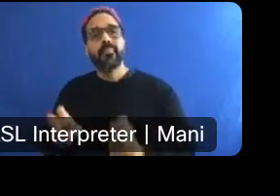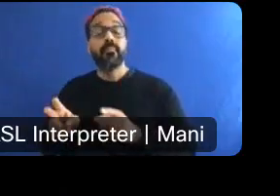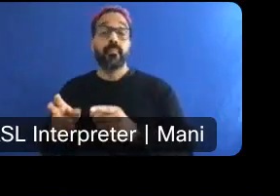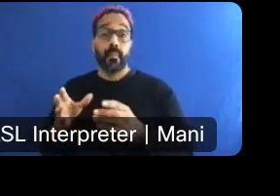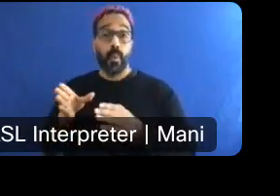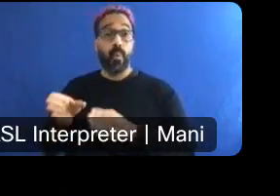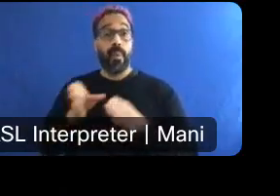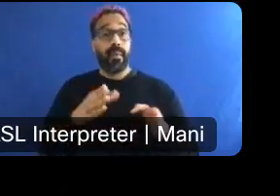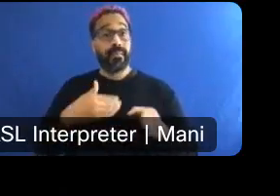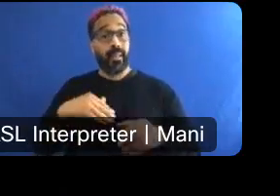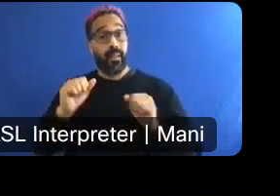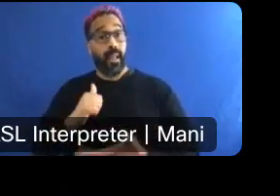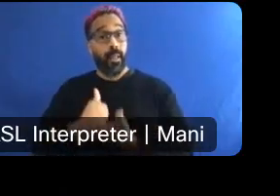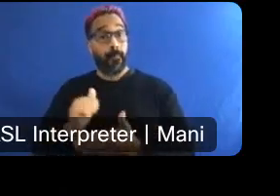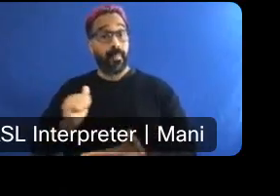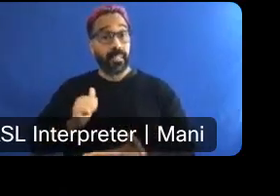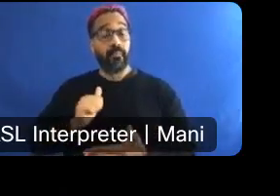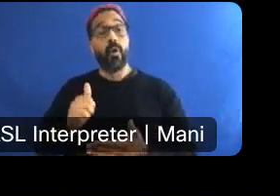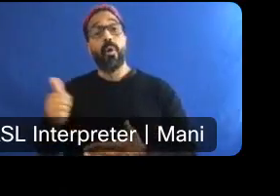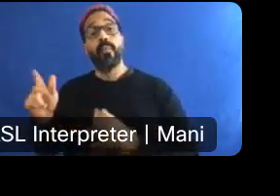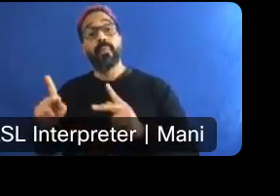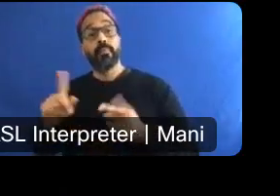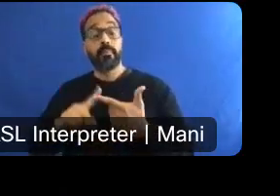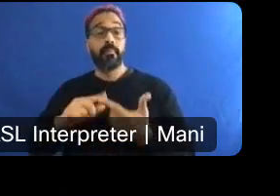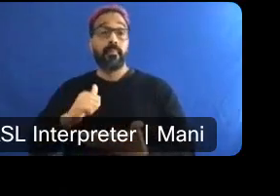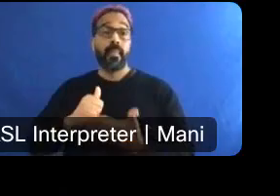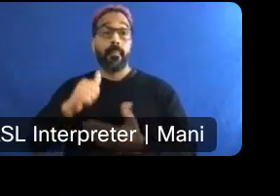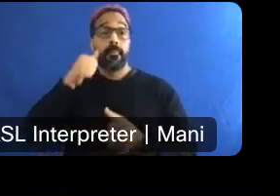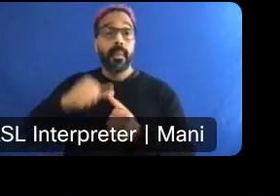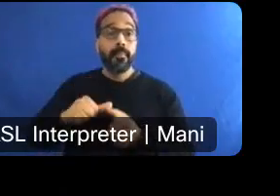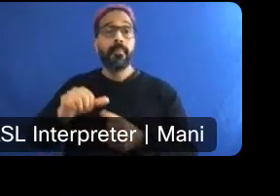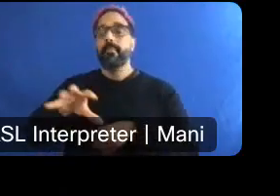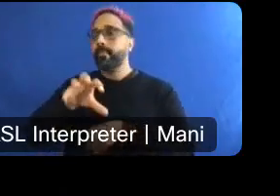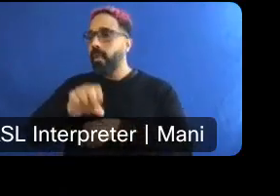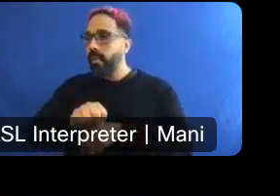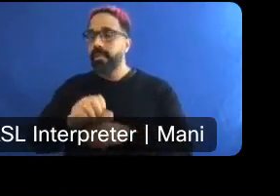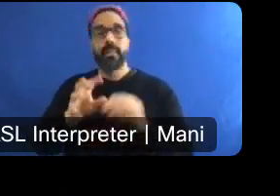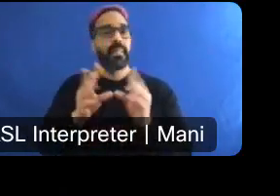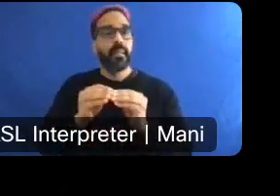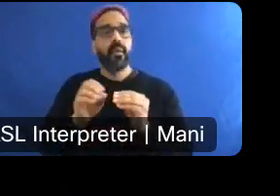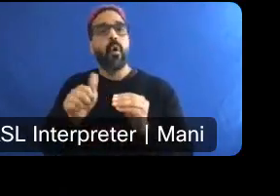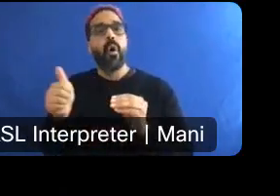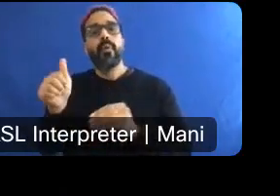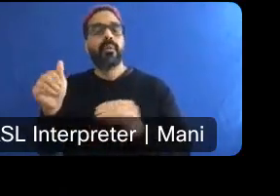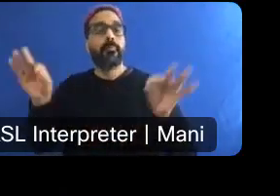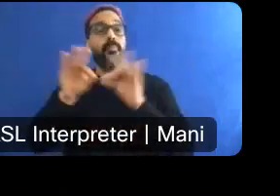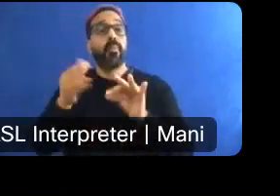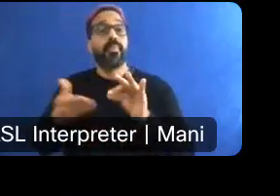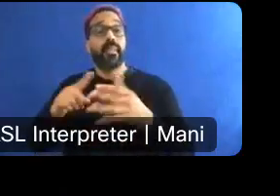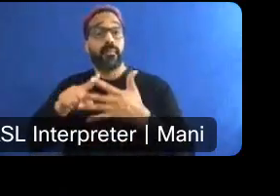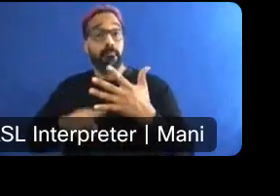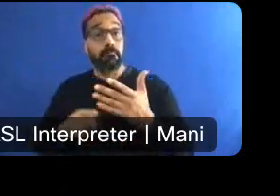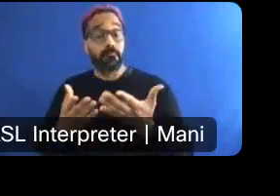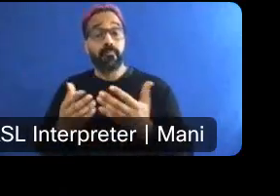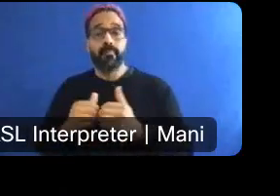or others help me remember appointments, meetings, or other important things that they'd like to remember.